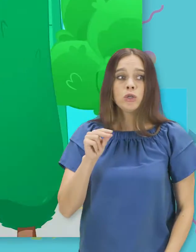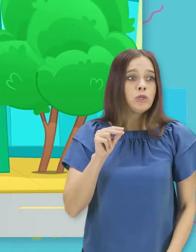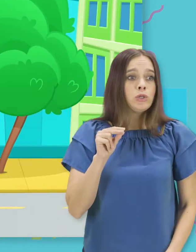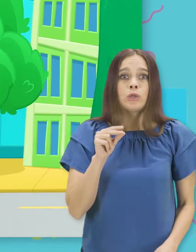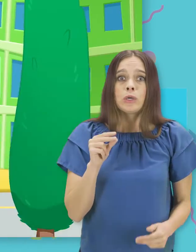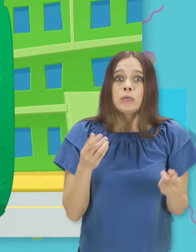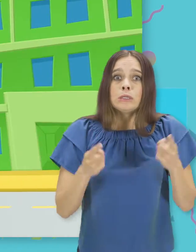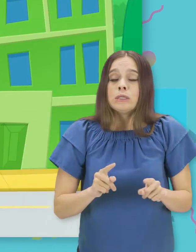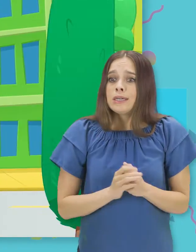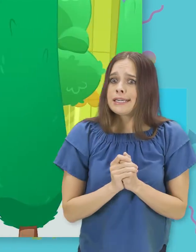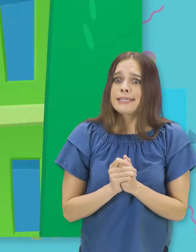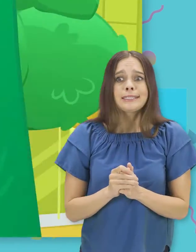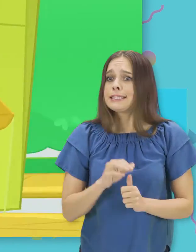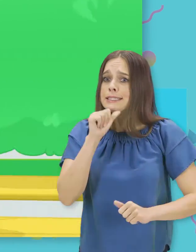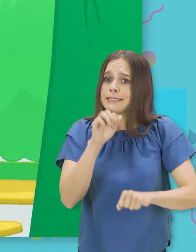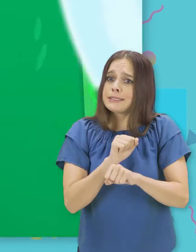No.